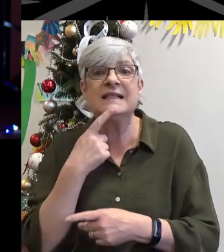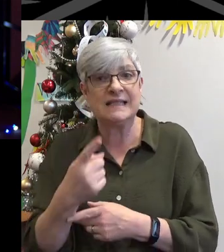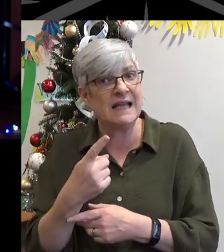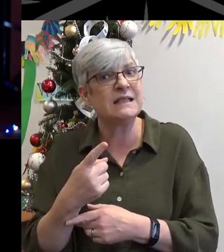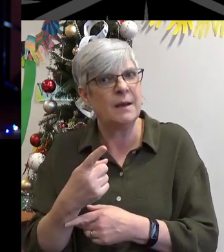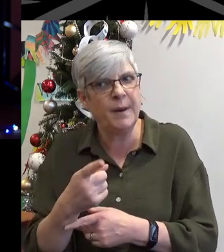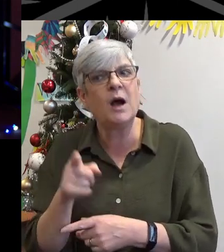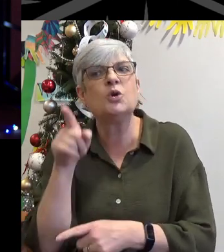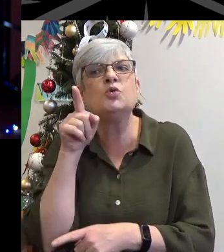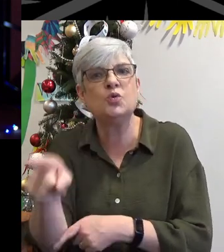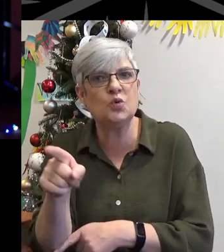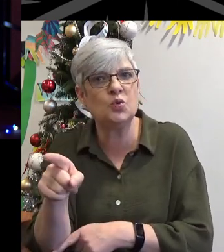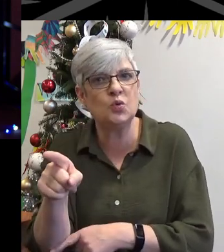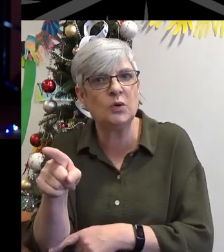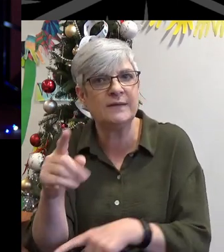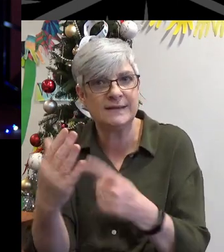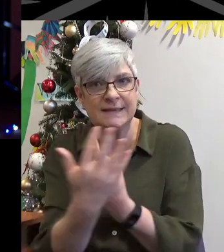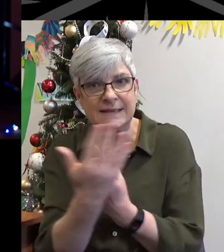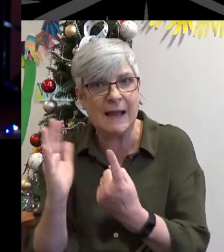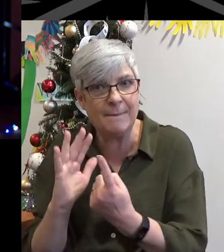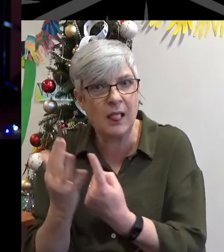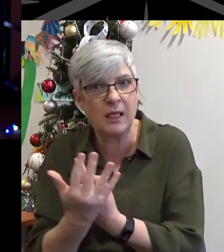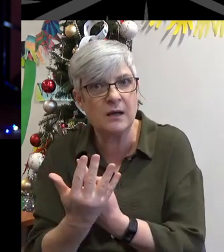disciples, yeah, but who do you say that I am?